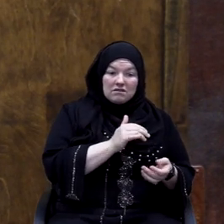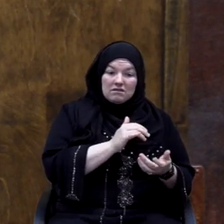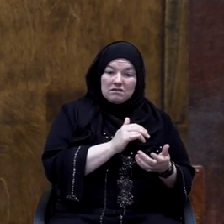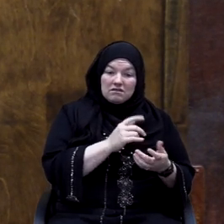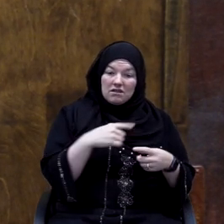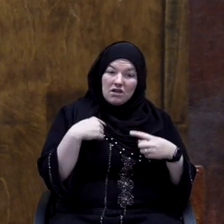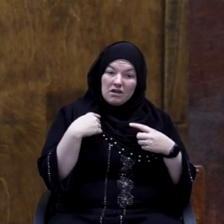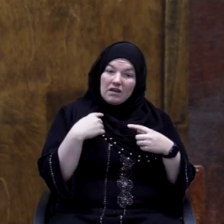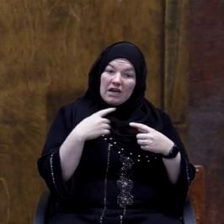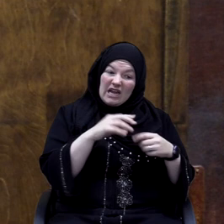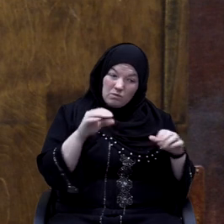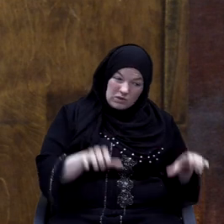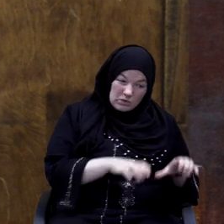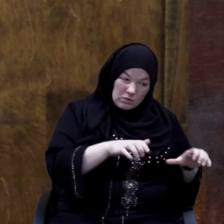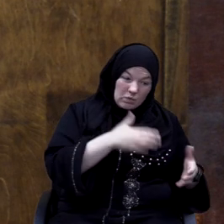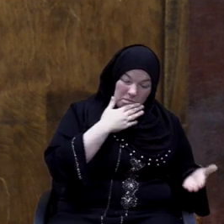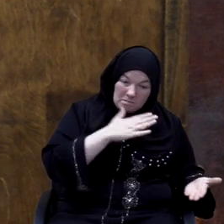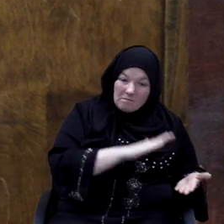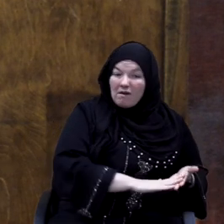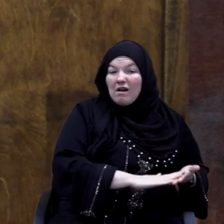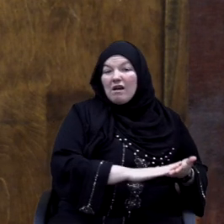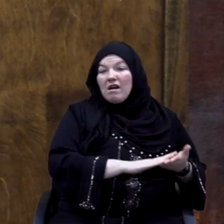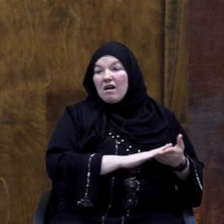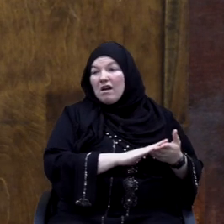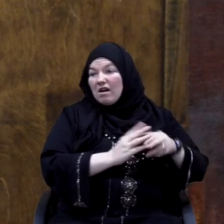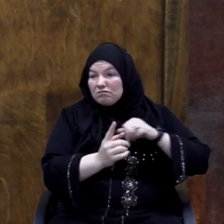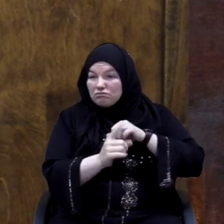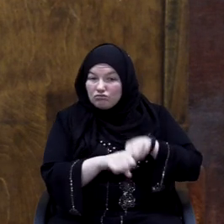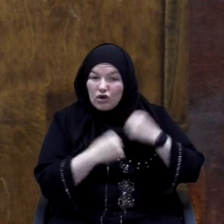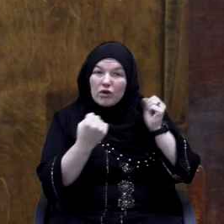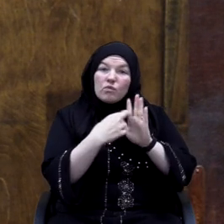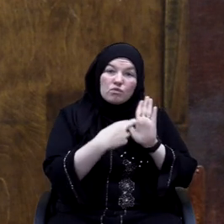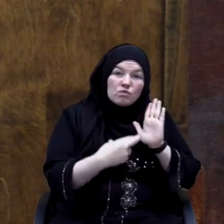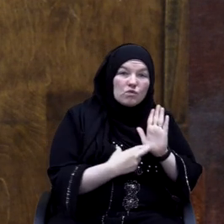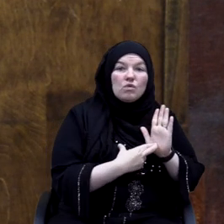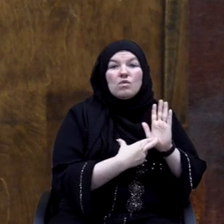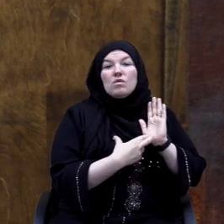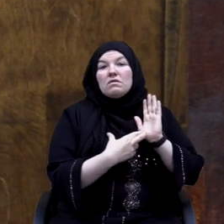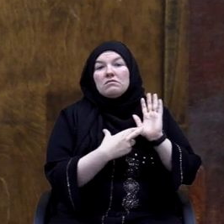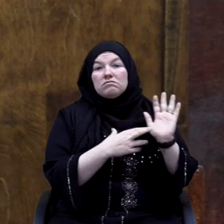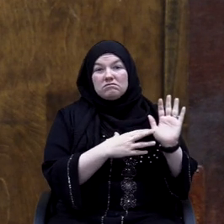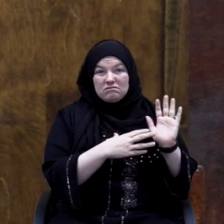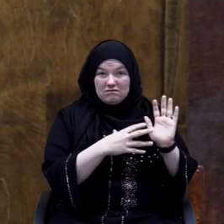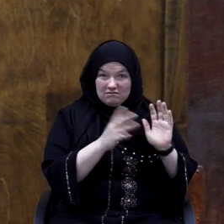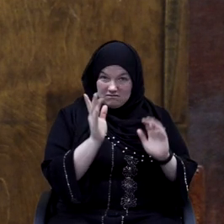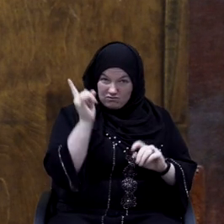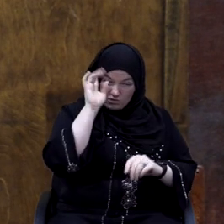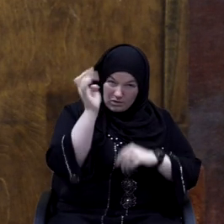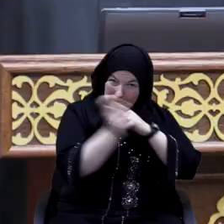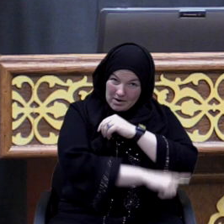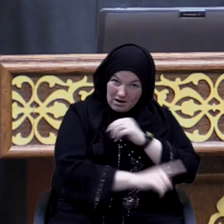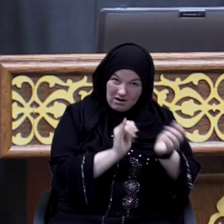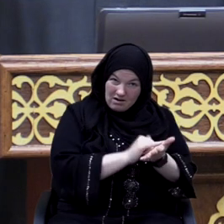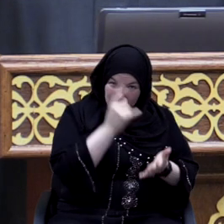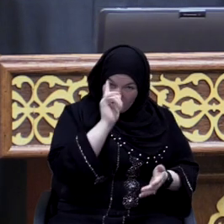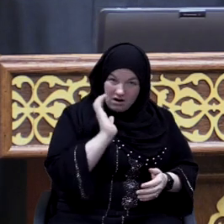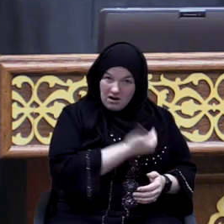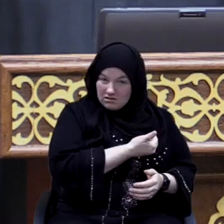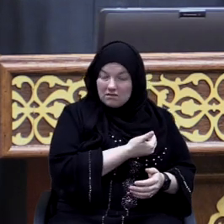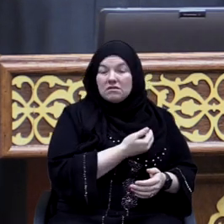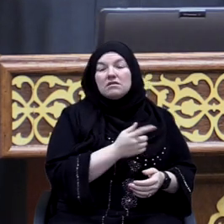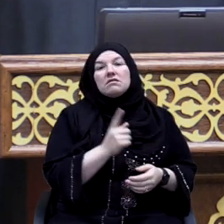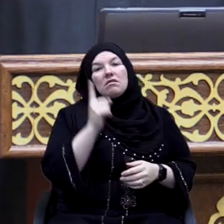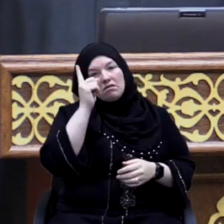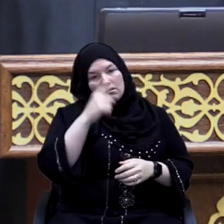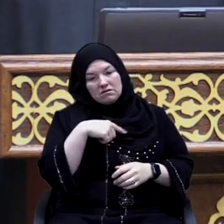we have earned, of sayyat and violations and everything? Is this true? And Allah tells